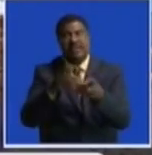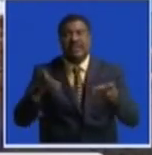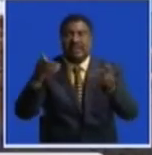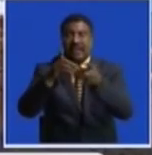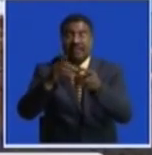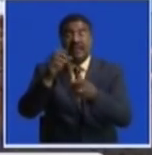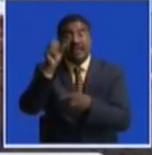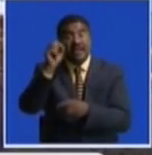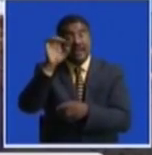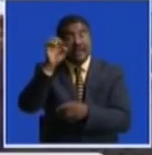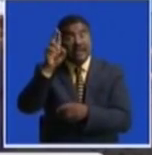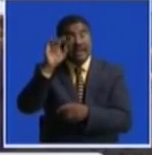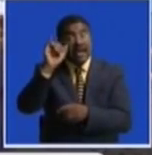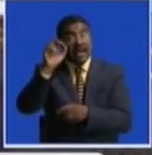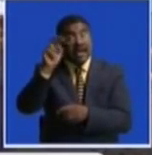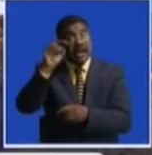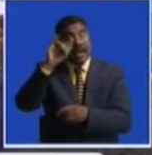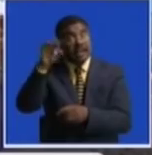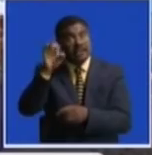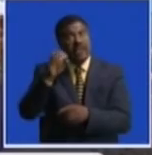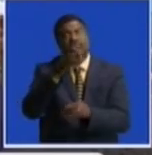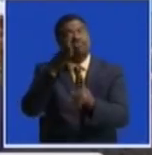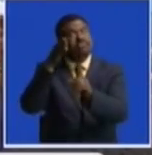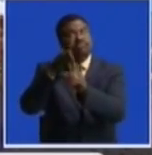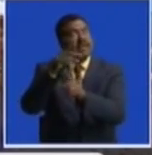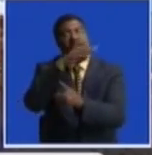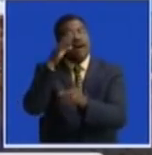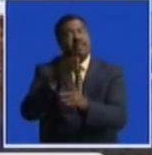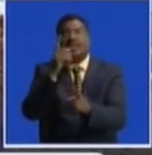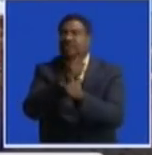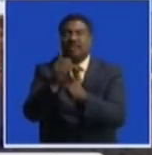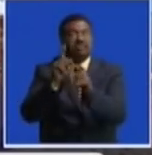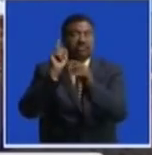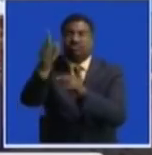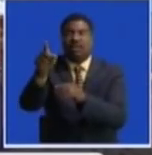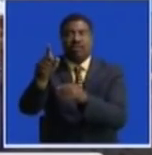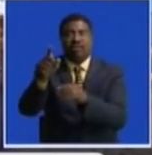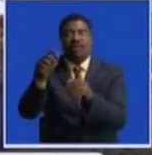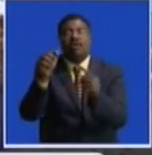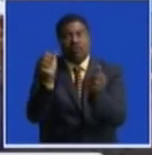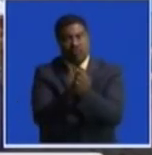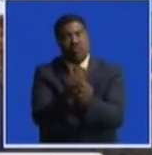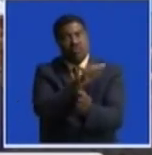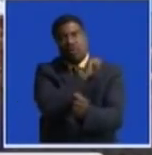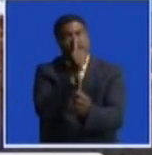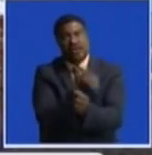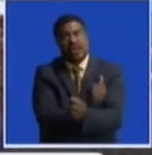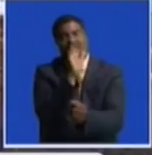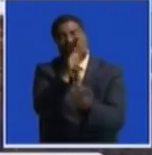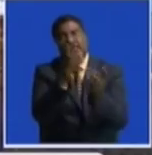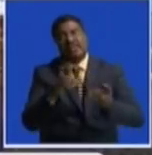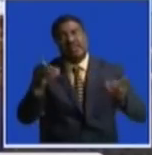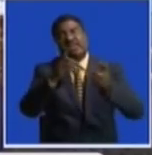now under a direct redeeming, that the farmers will just go to the shed with authority from a district